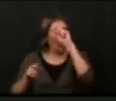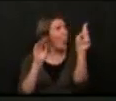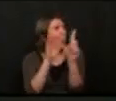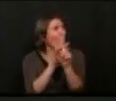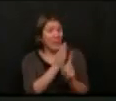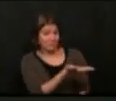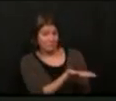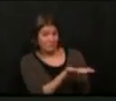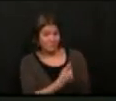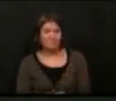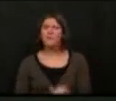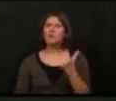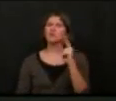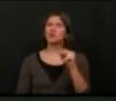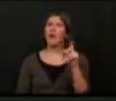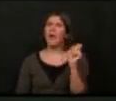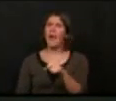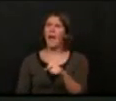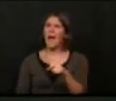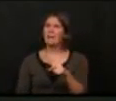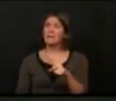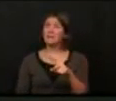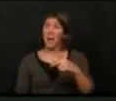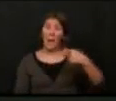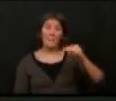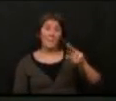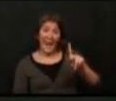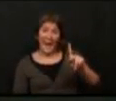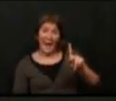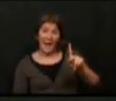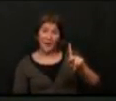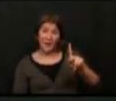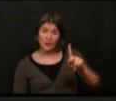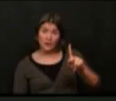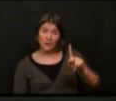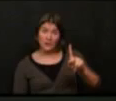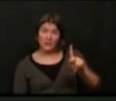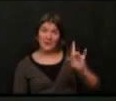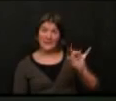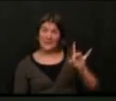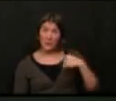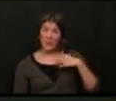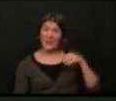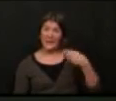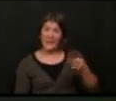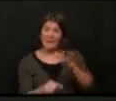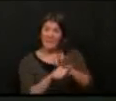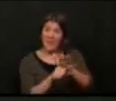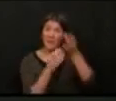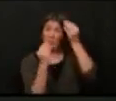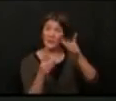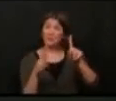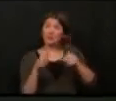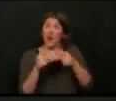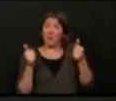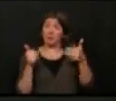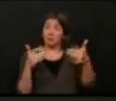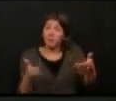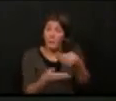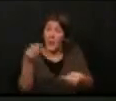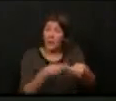Did we give Patrick enough, you know, to to start? Yep. We